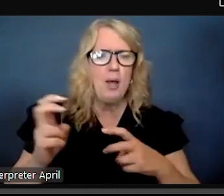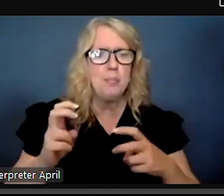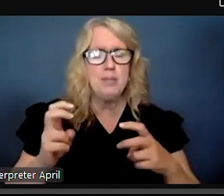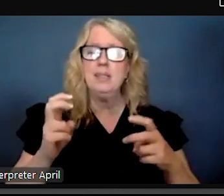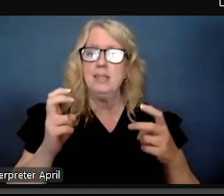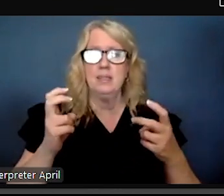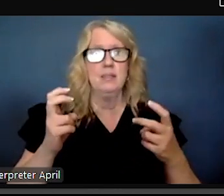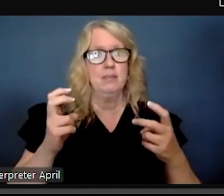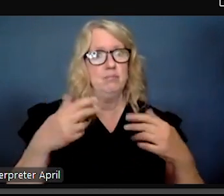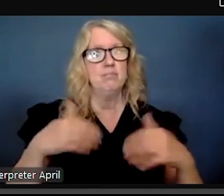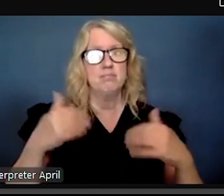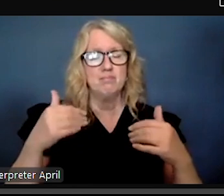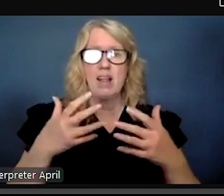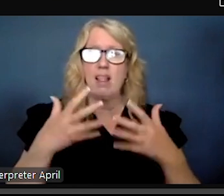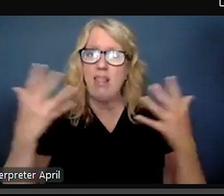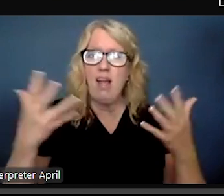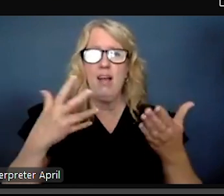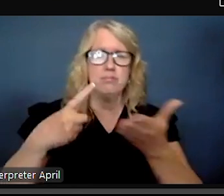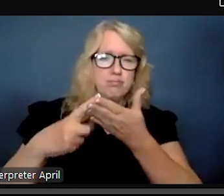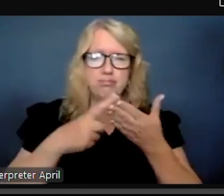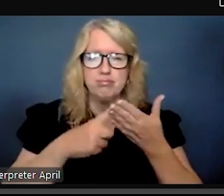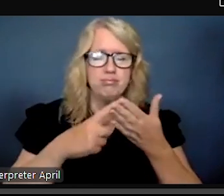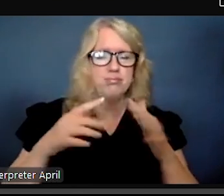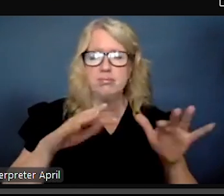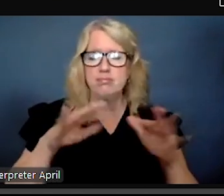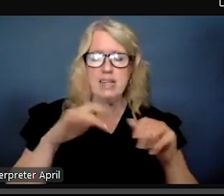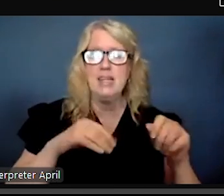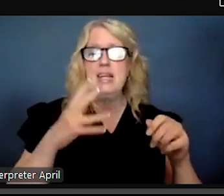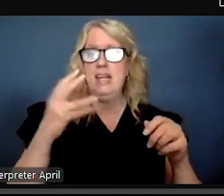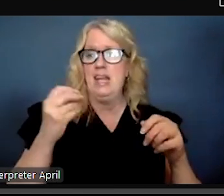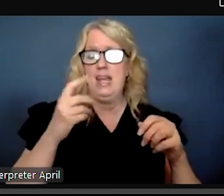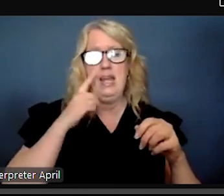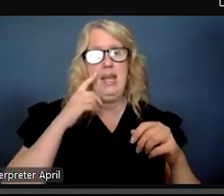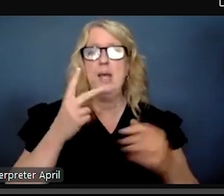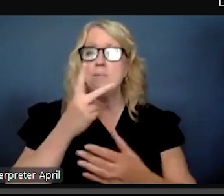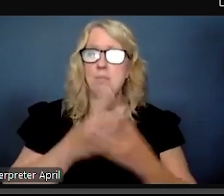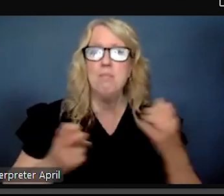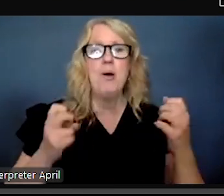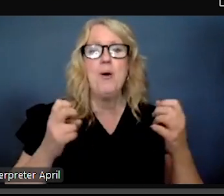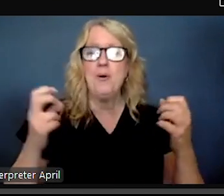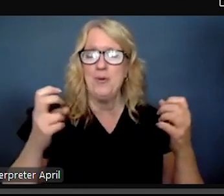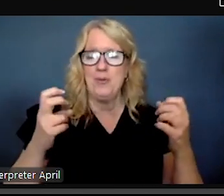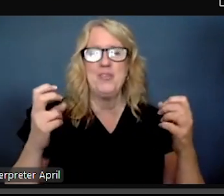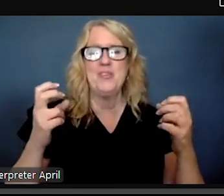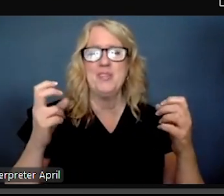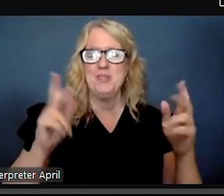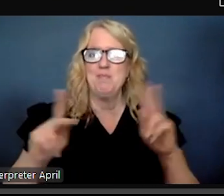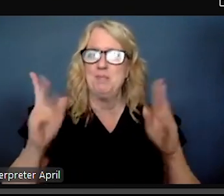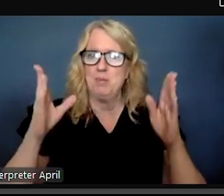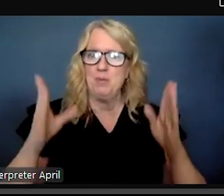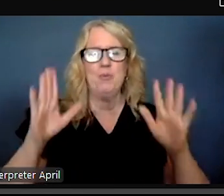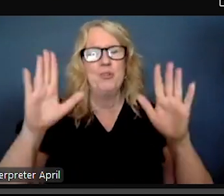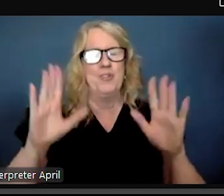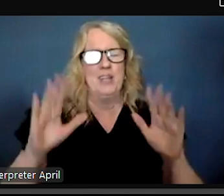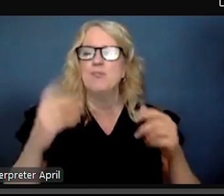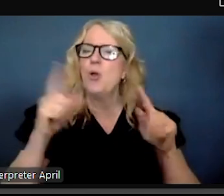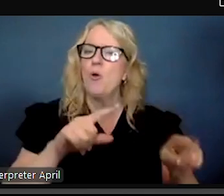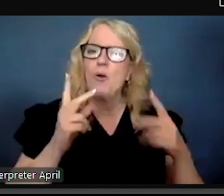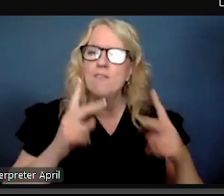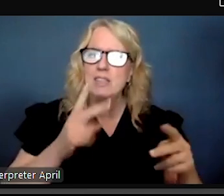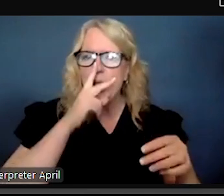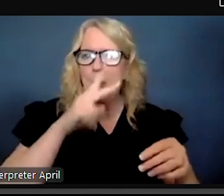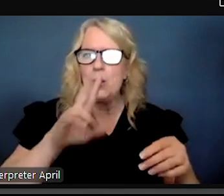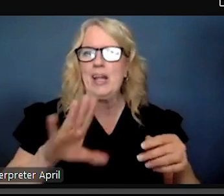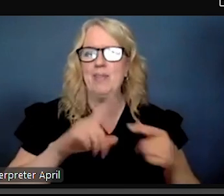raises a lot, and 2 great debaters on that. So go back and visit with that episode as well.